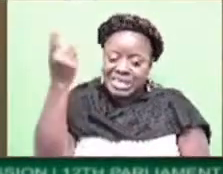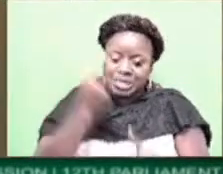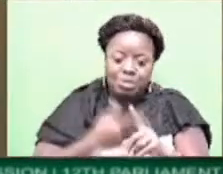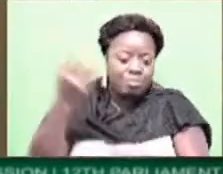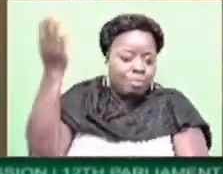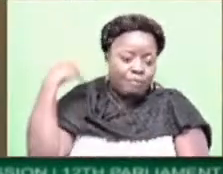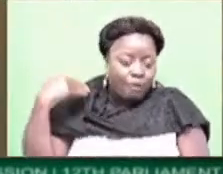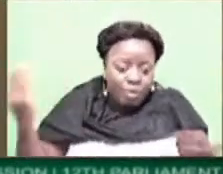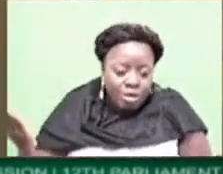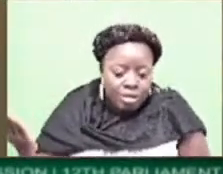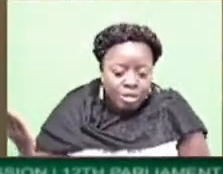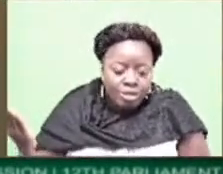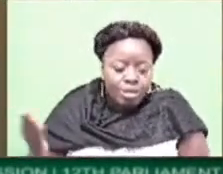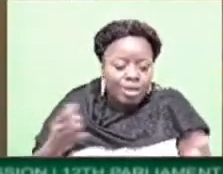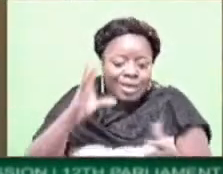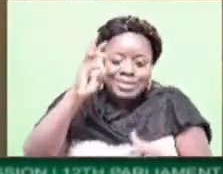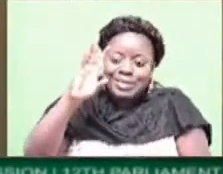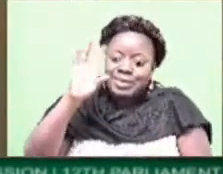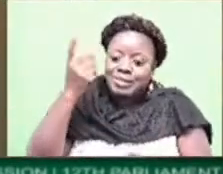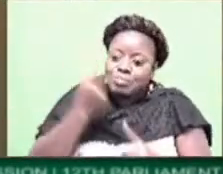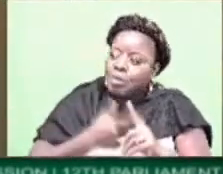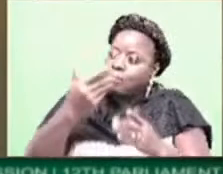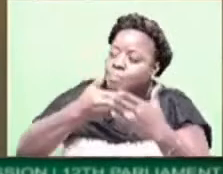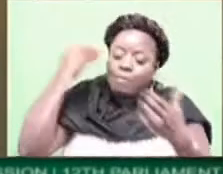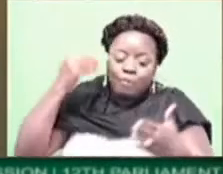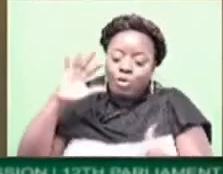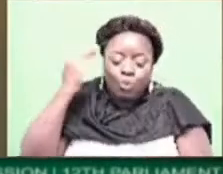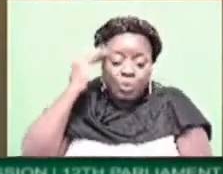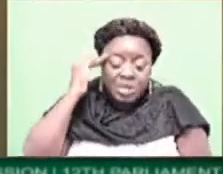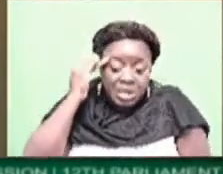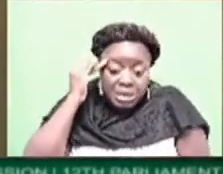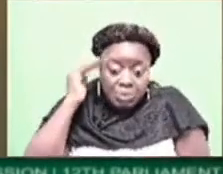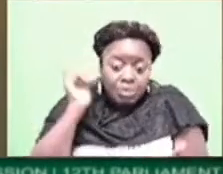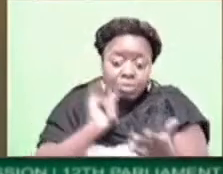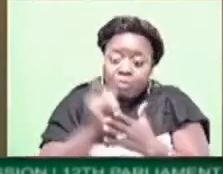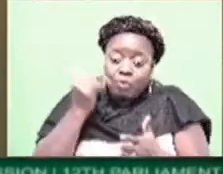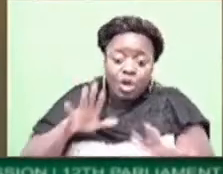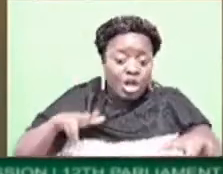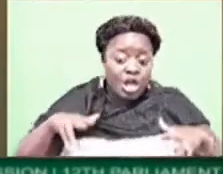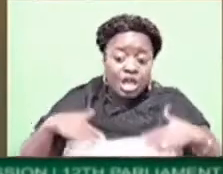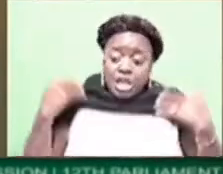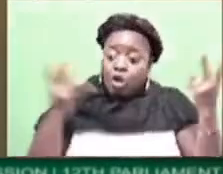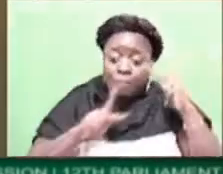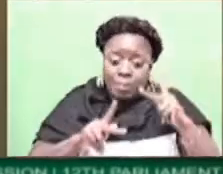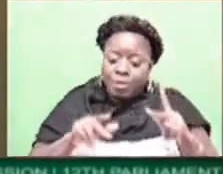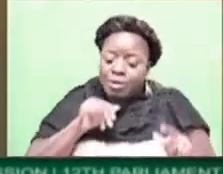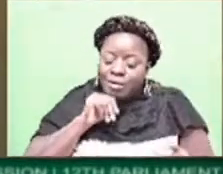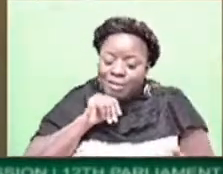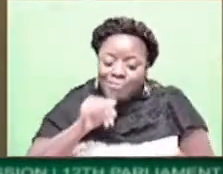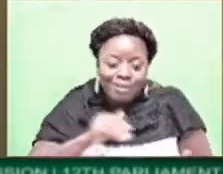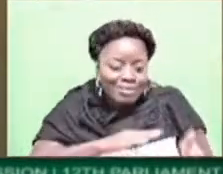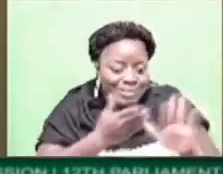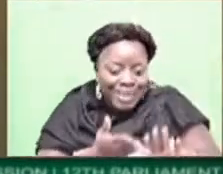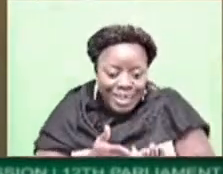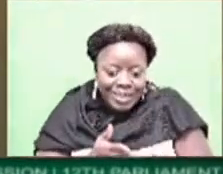did not know that young people in their 20s and 30s could die of blood clots. We